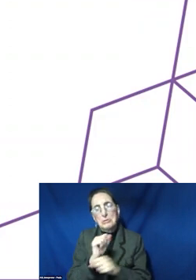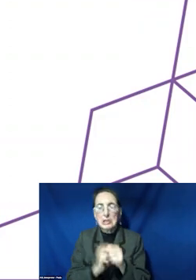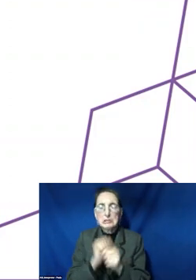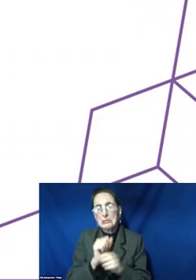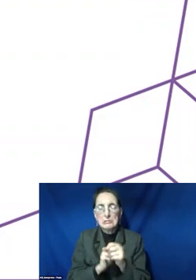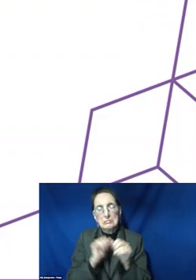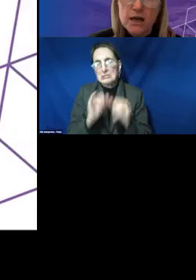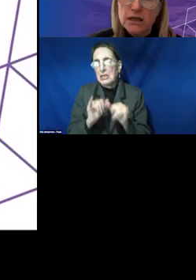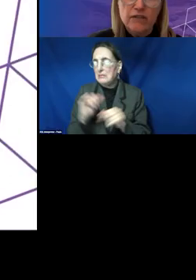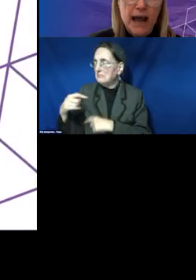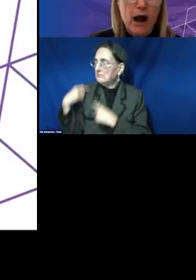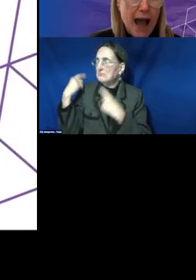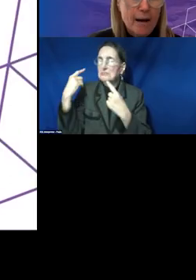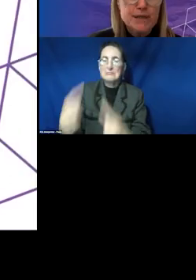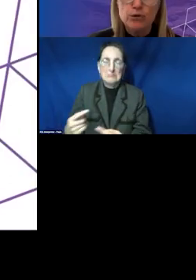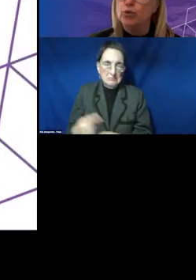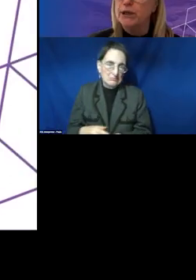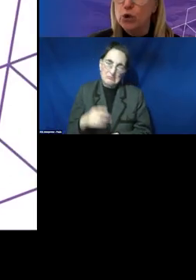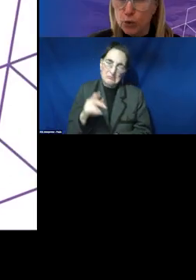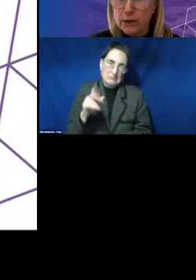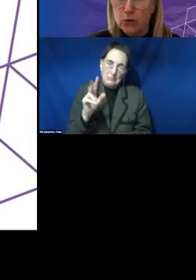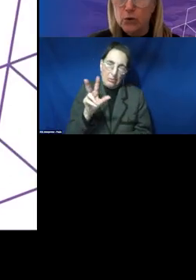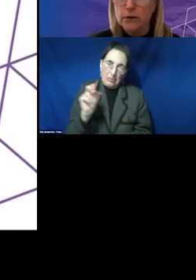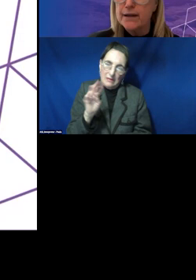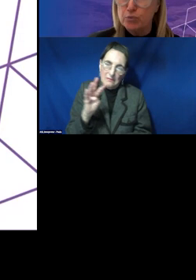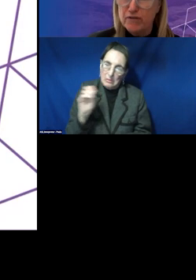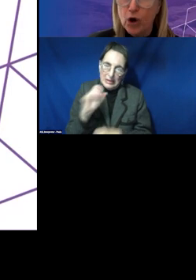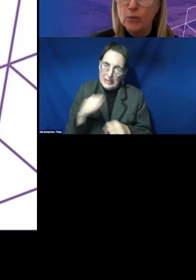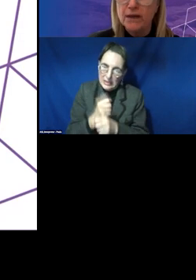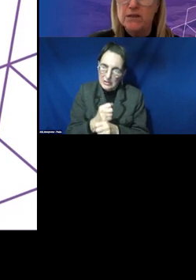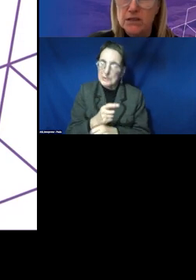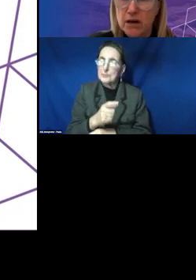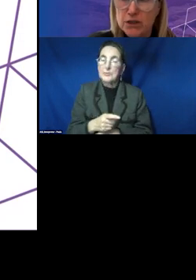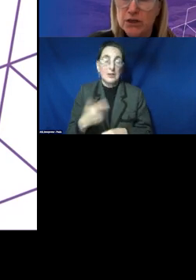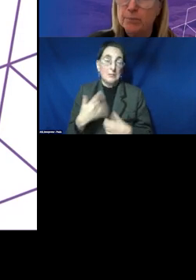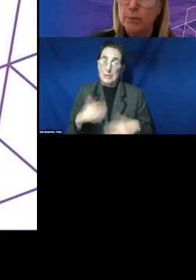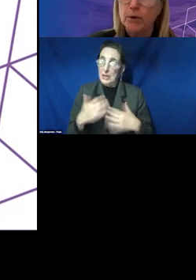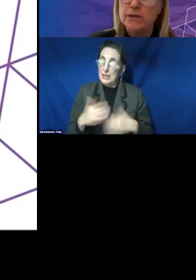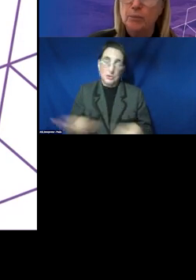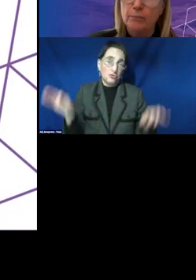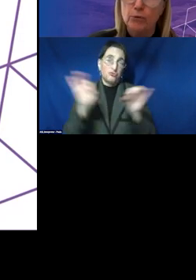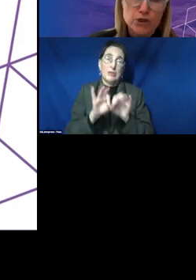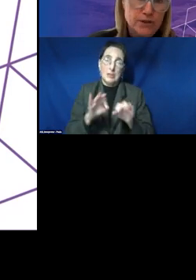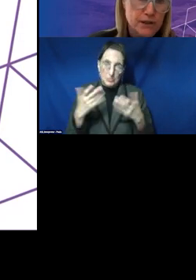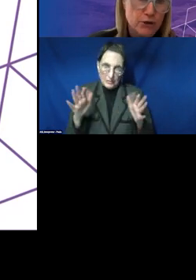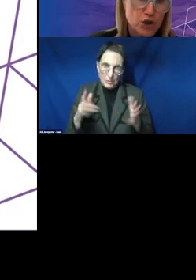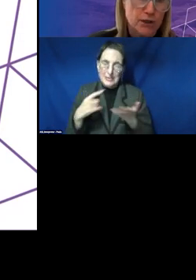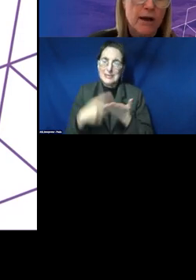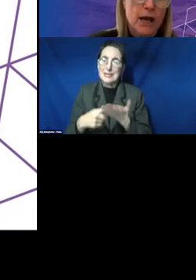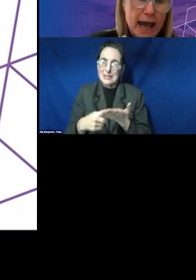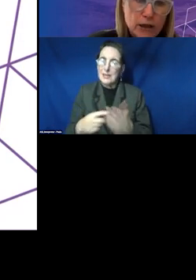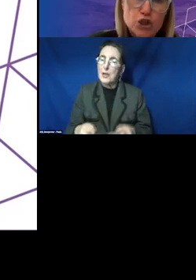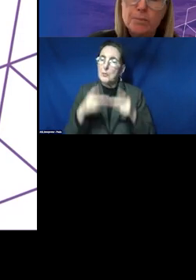decades and decades. And given how absolutely critical, as we've already discussed in the proposal preparation